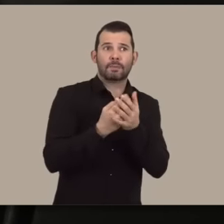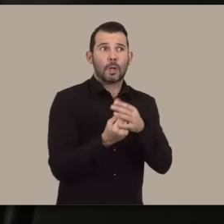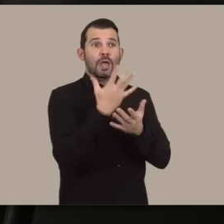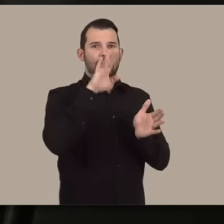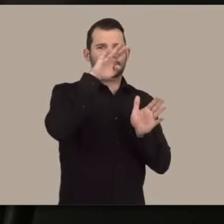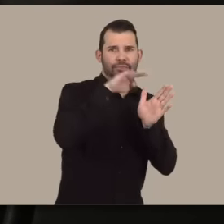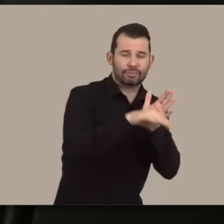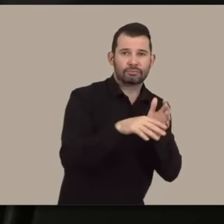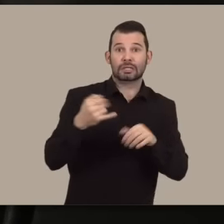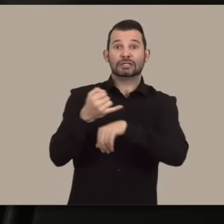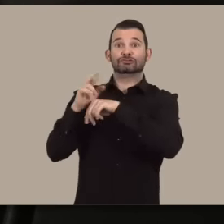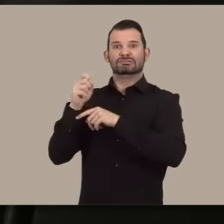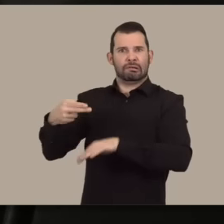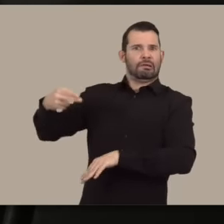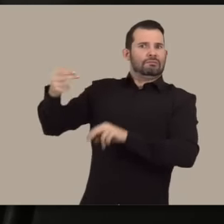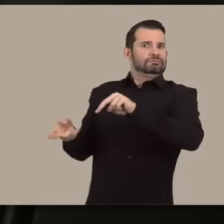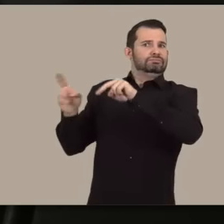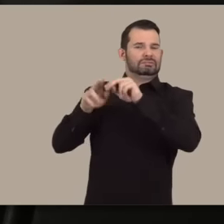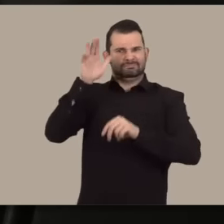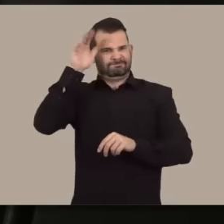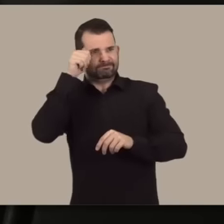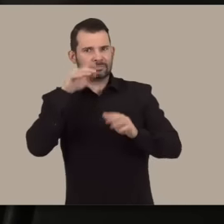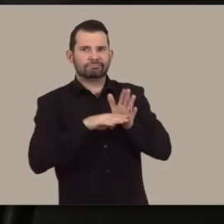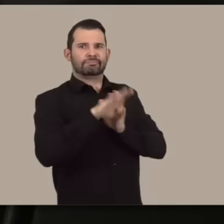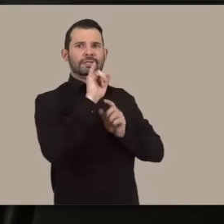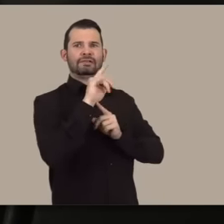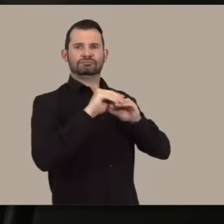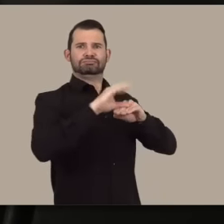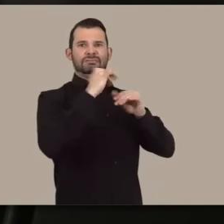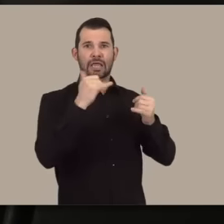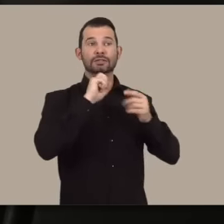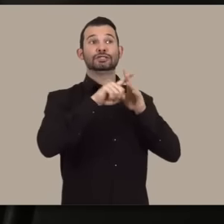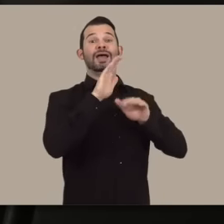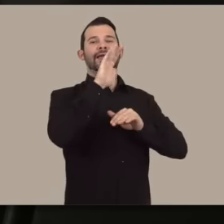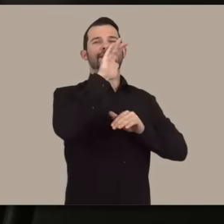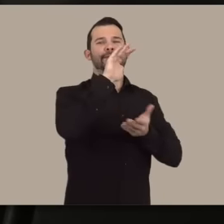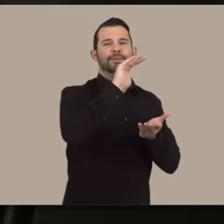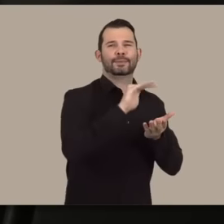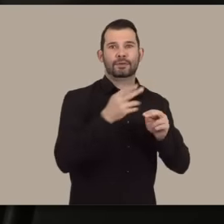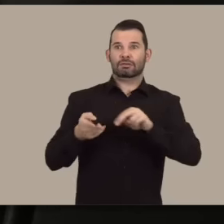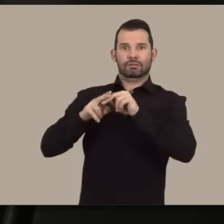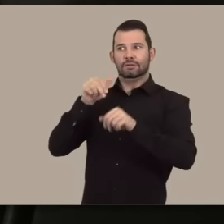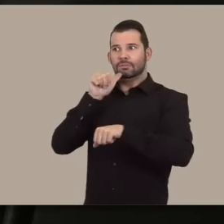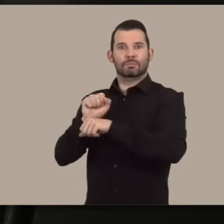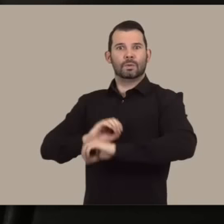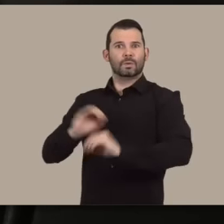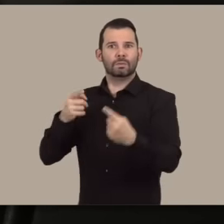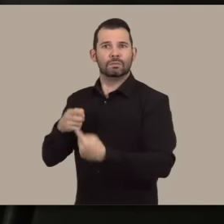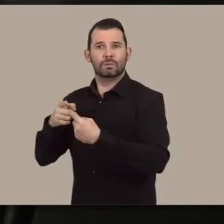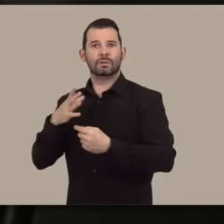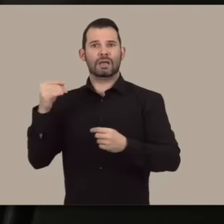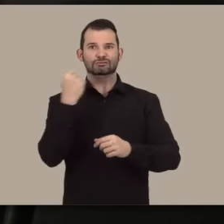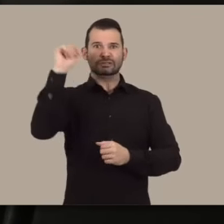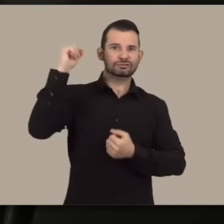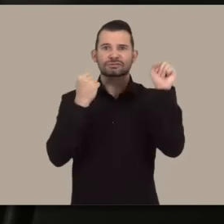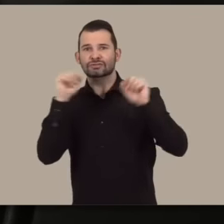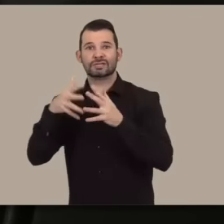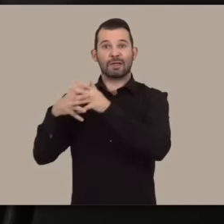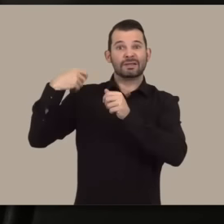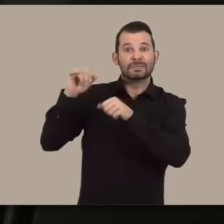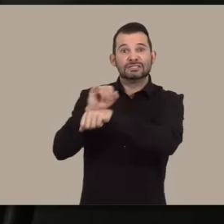growth, high interest rates, persistent inflation that is only now easing, rising unemployment, and strikes in the